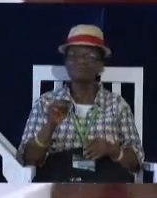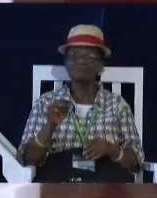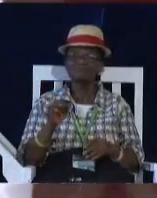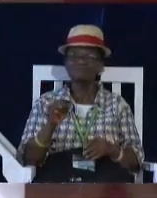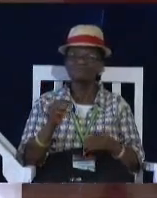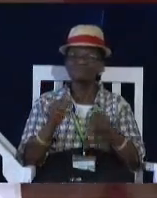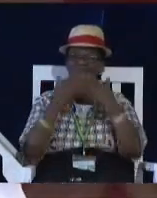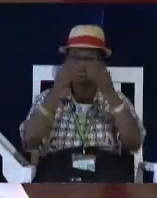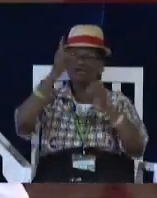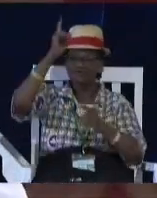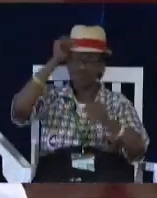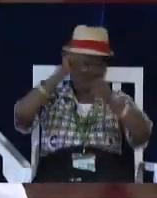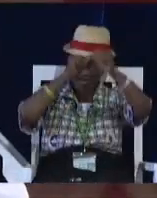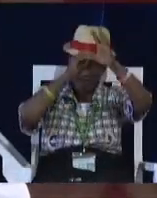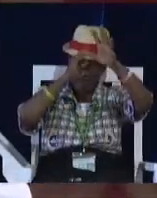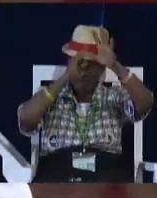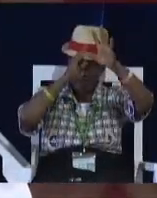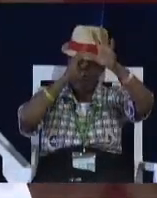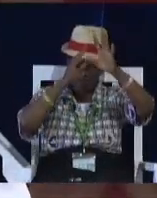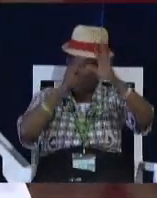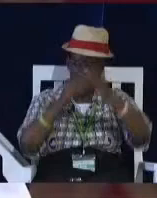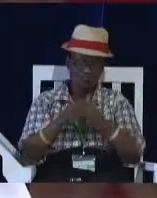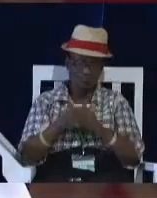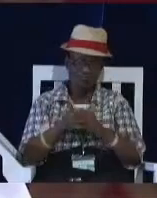Thank you, Daddy.